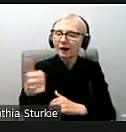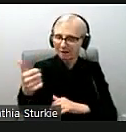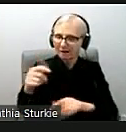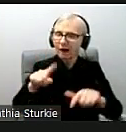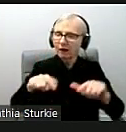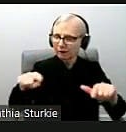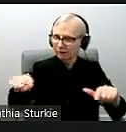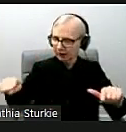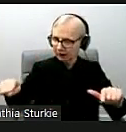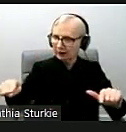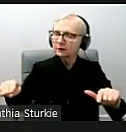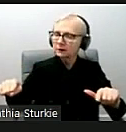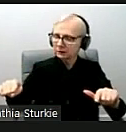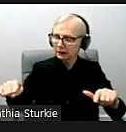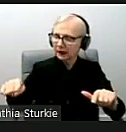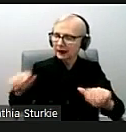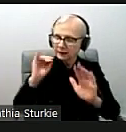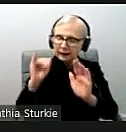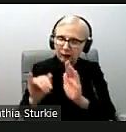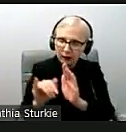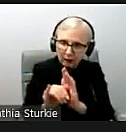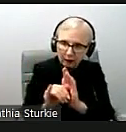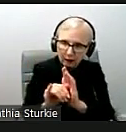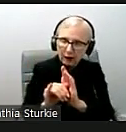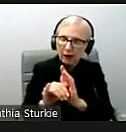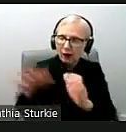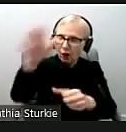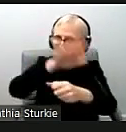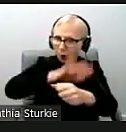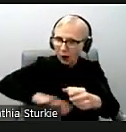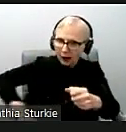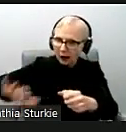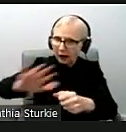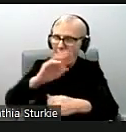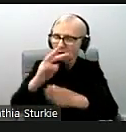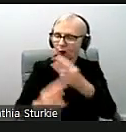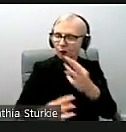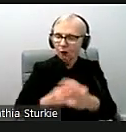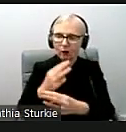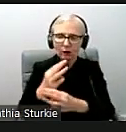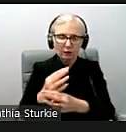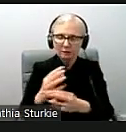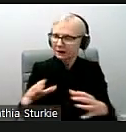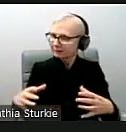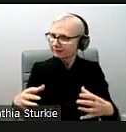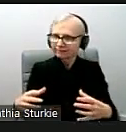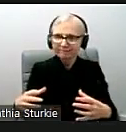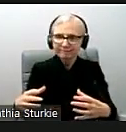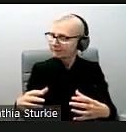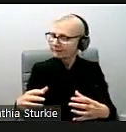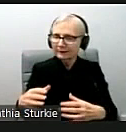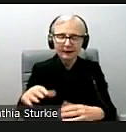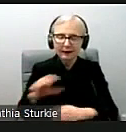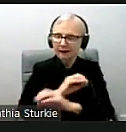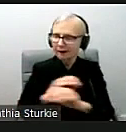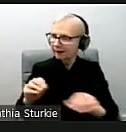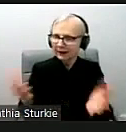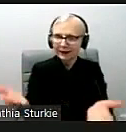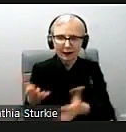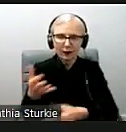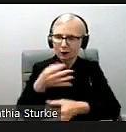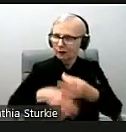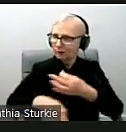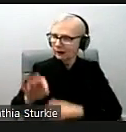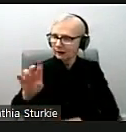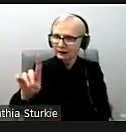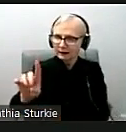as those variants are identified across the globe. But again, at this point, nothing appears to be displacing Delta. Thank